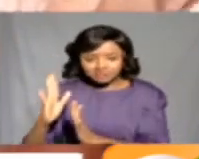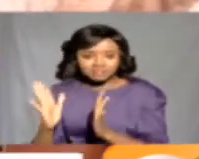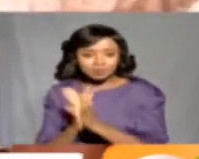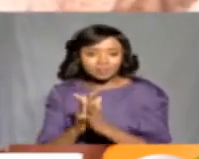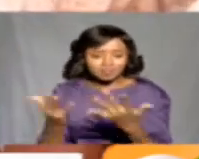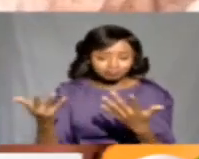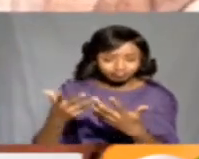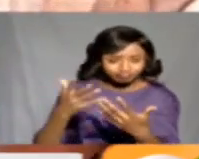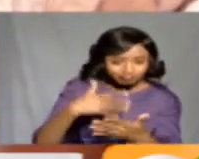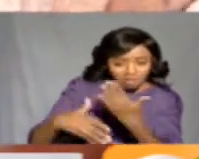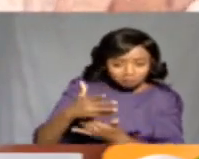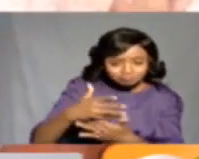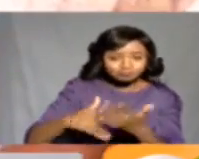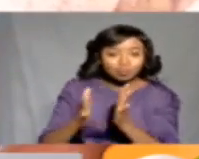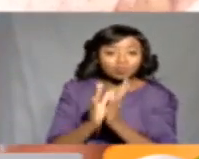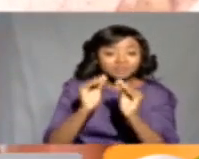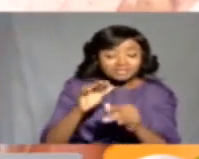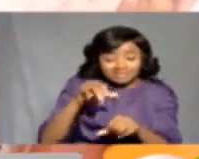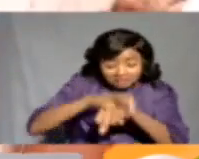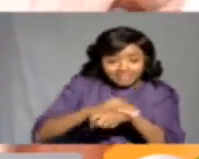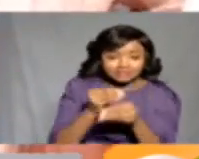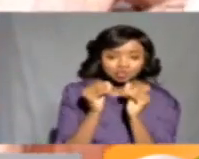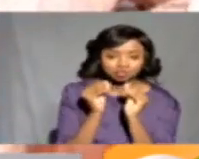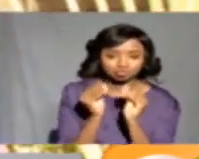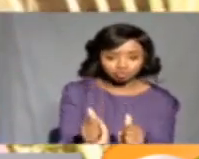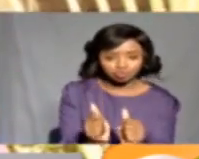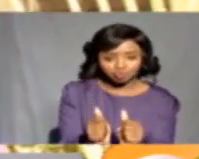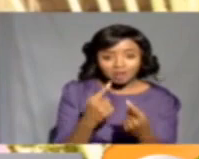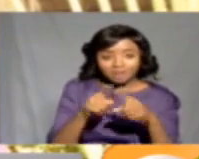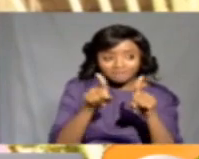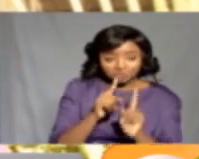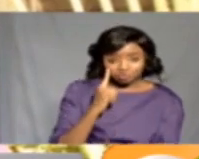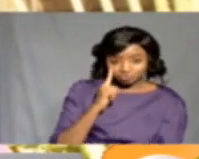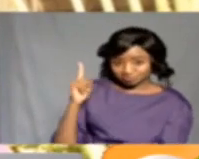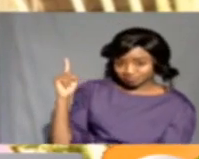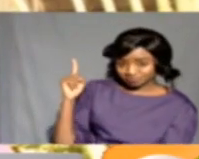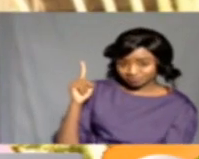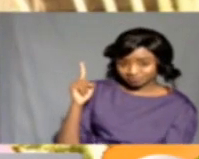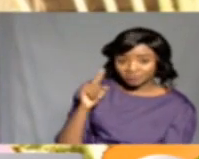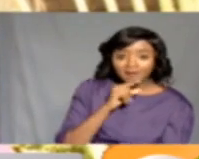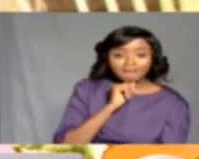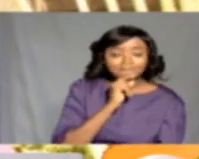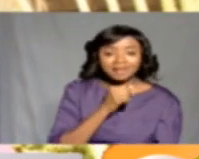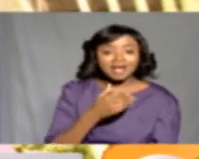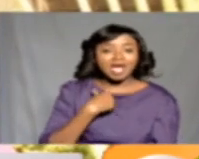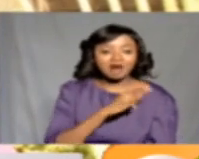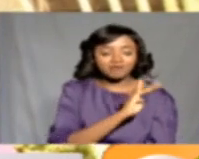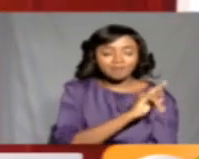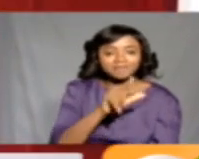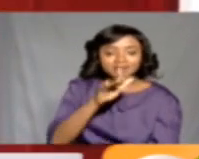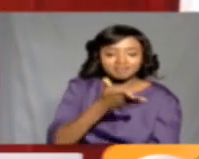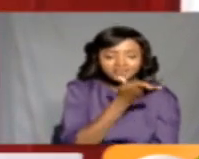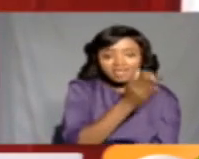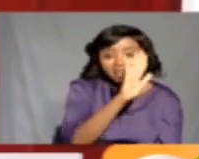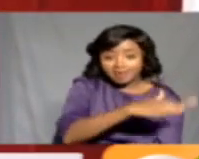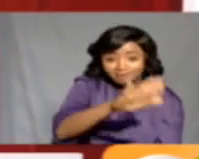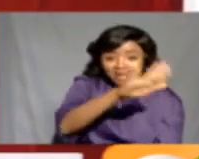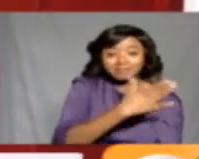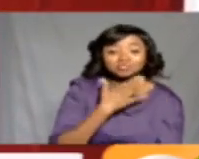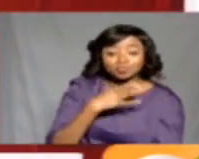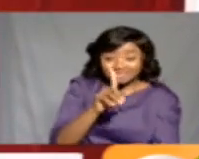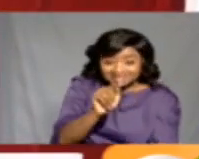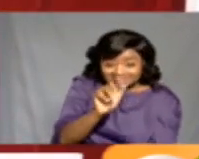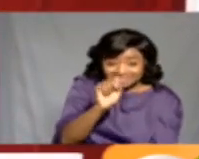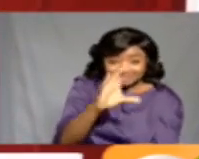the president to find a working solution. Meanwhile, Wajir East lawmaker Rashid Amin has a bill before parliament seeking to take away